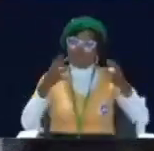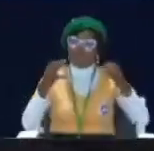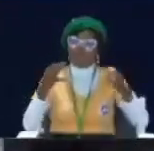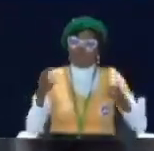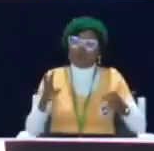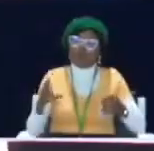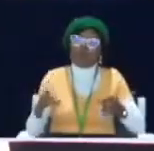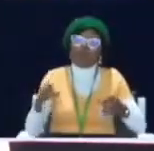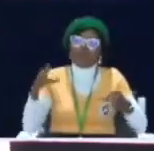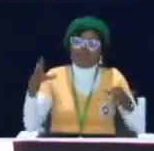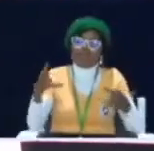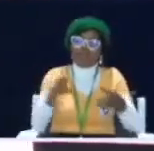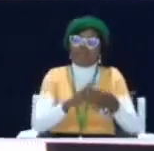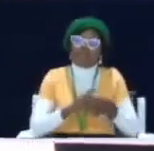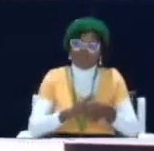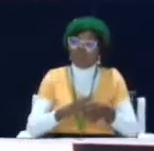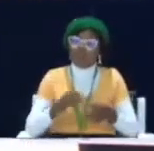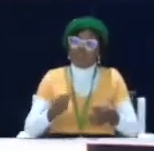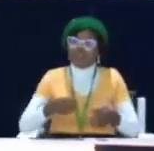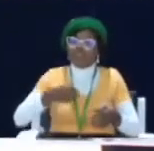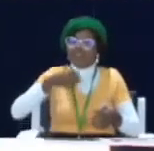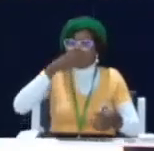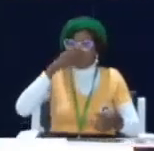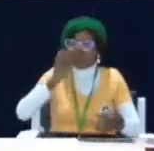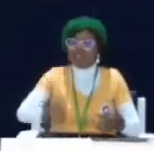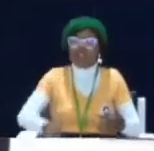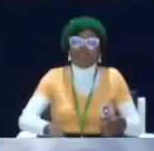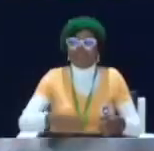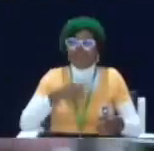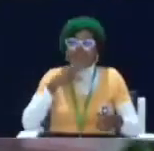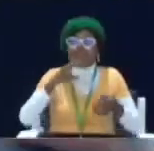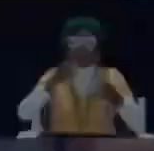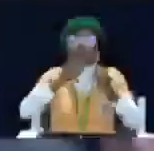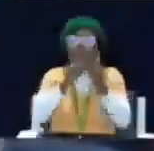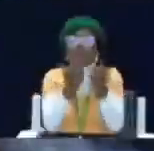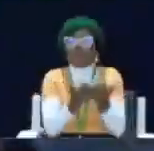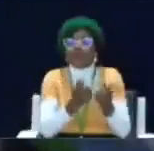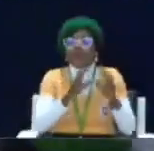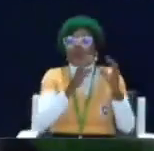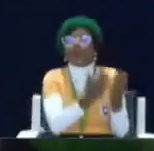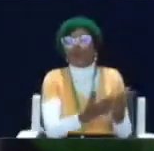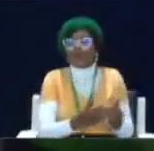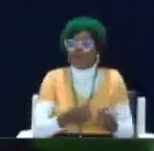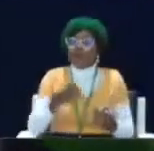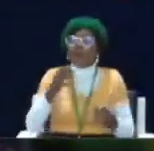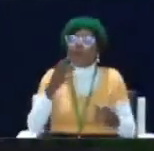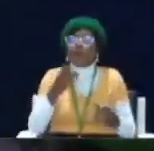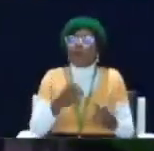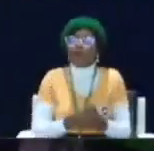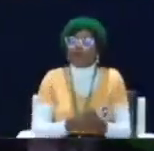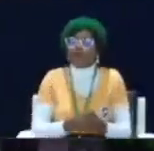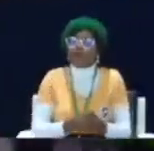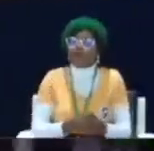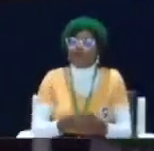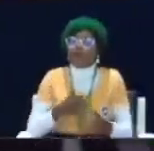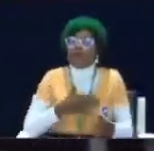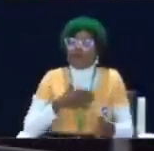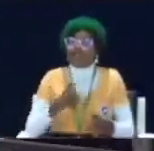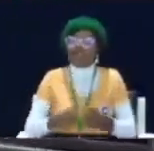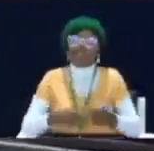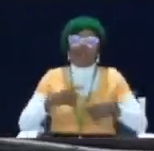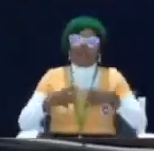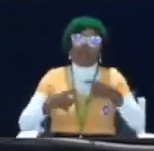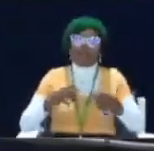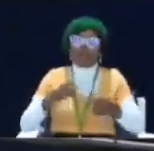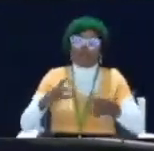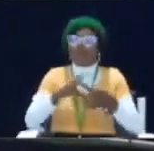drug. Even the ones with talent among them are going only for fame and money,